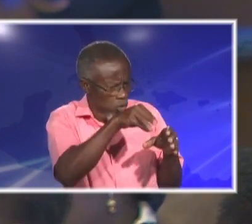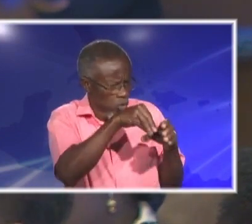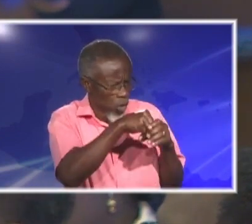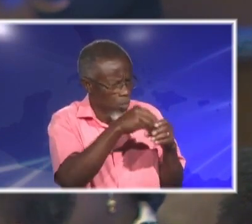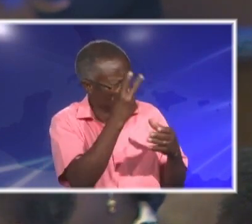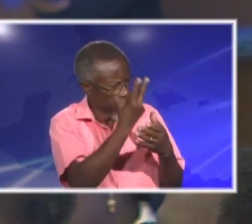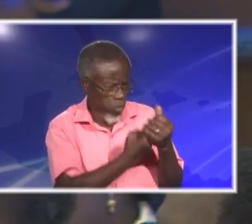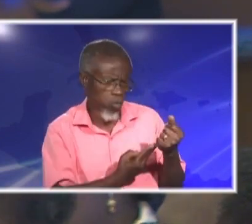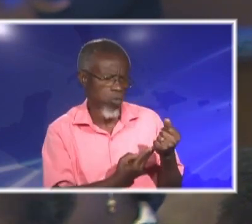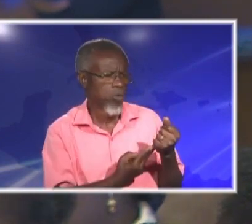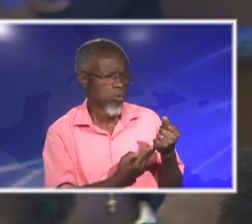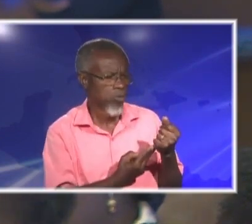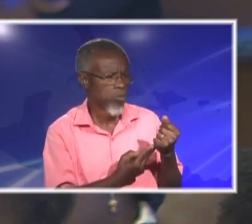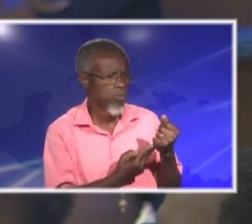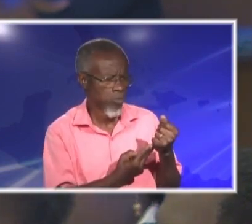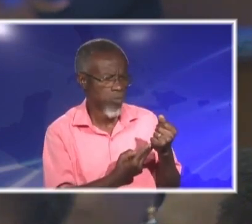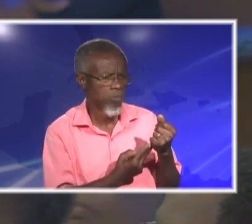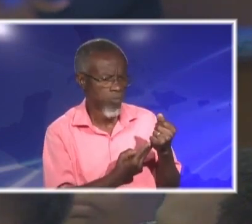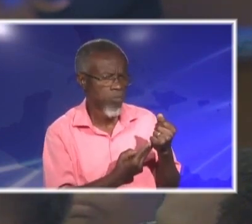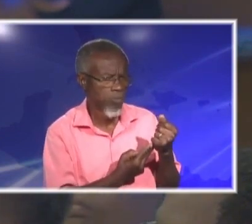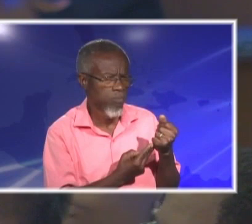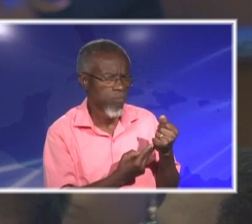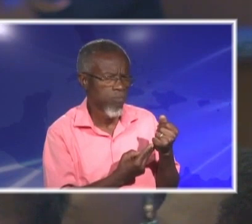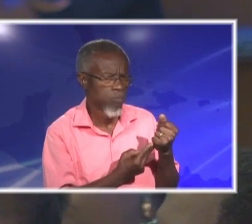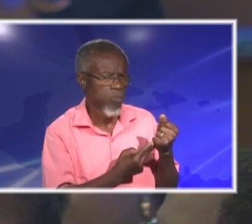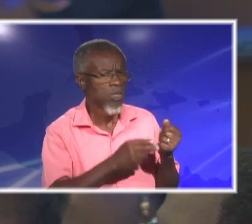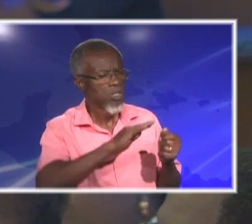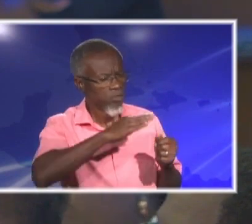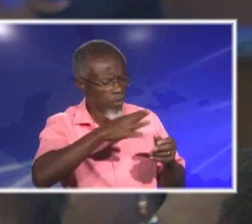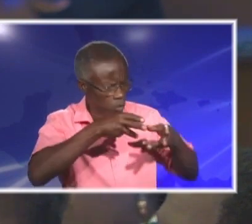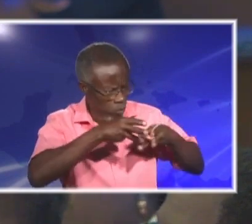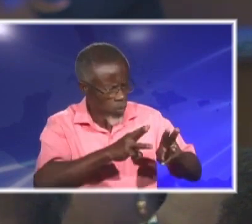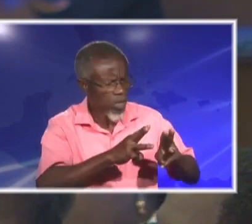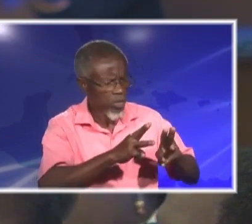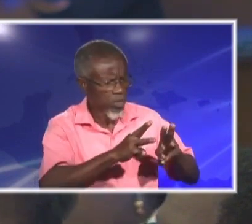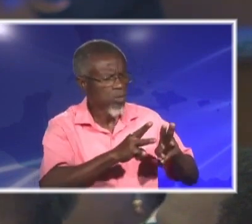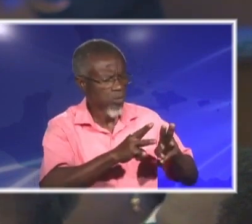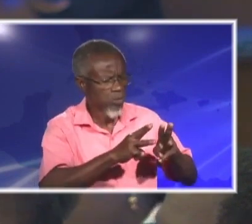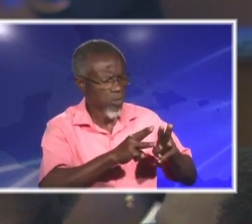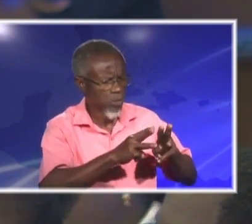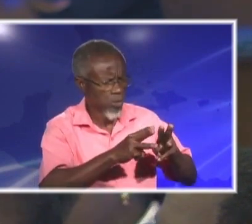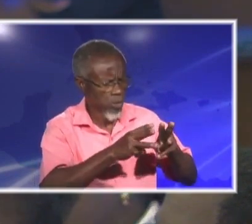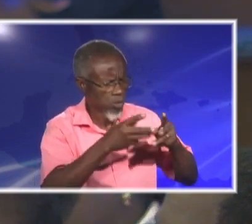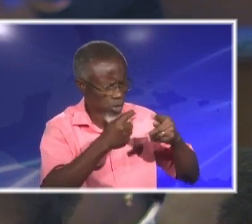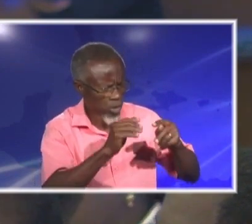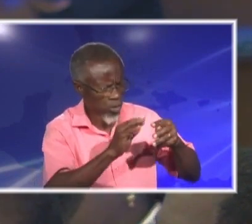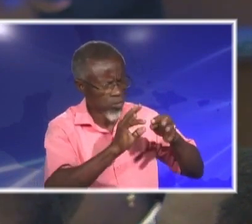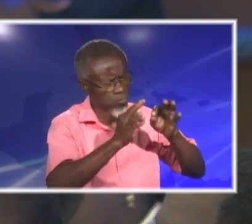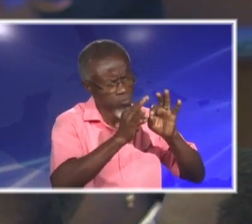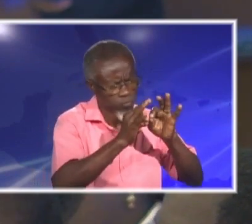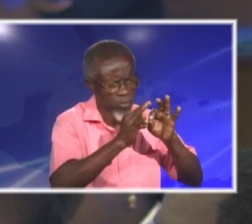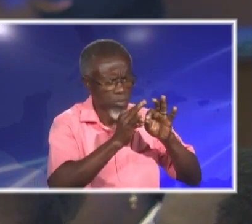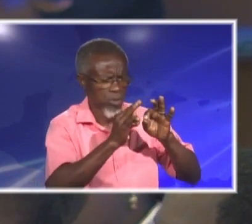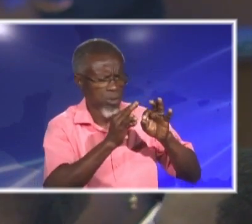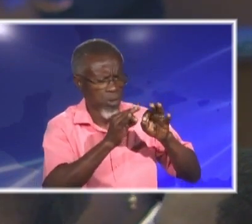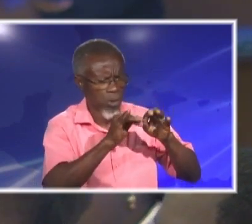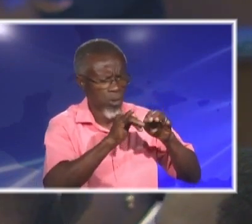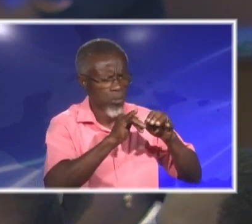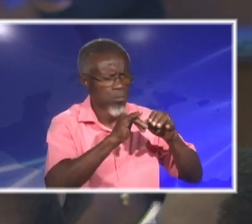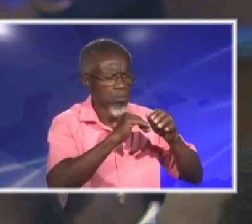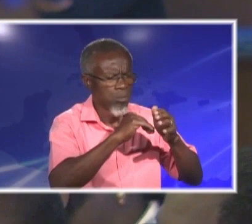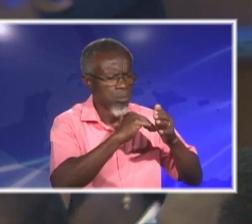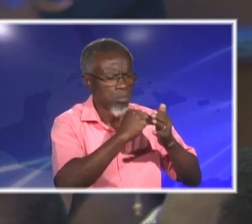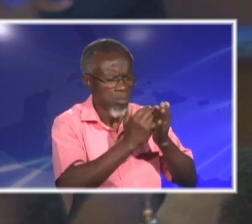and preventative measures to treat with all of those recommendations that you highlighted. Some of those were mentioned yesterday by our